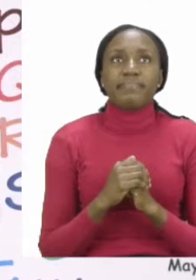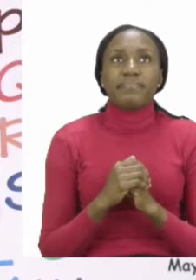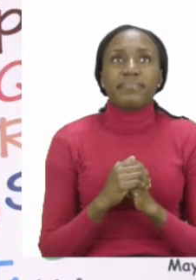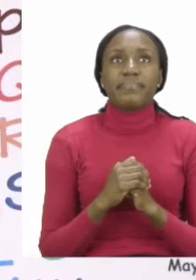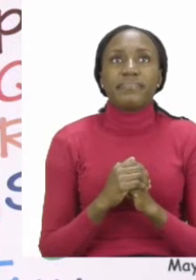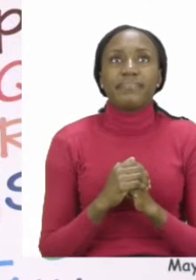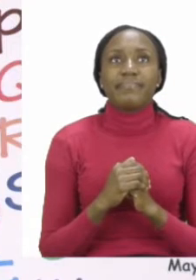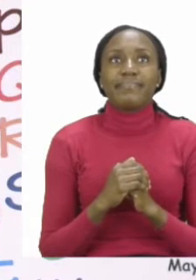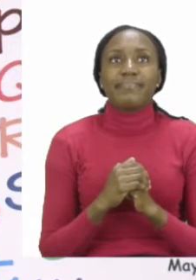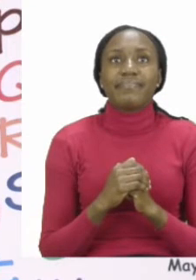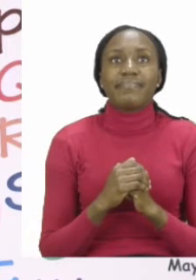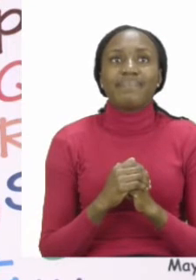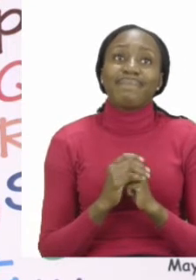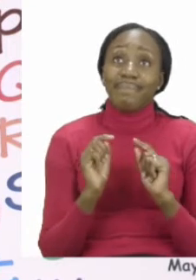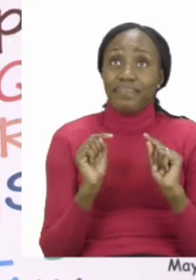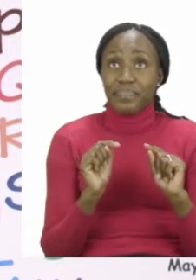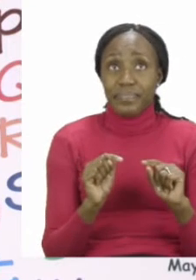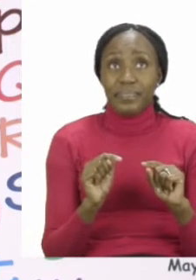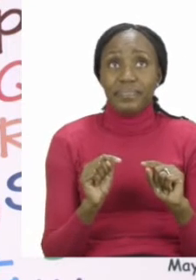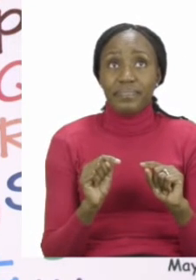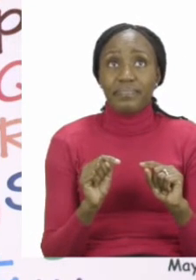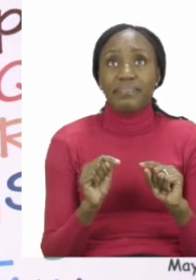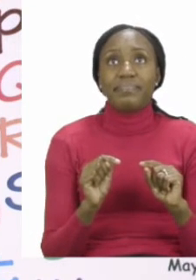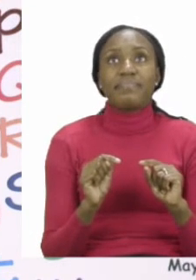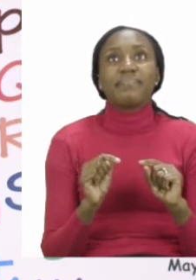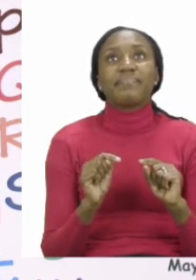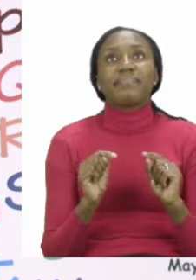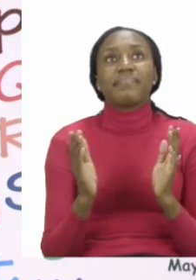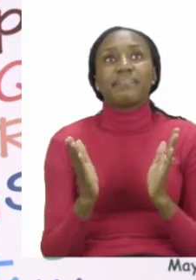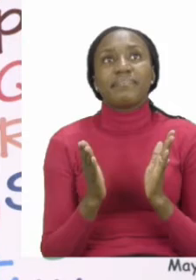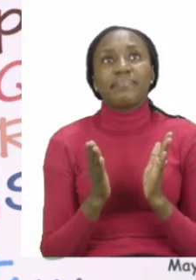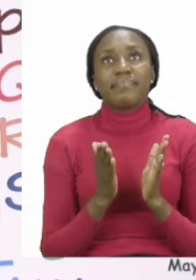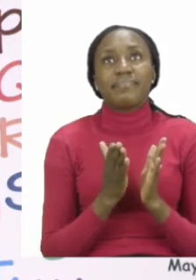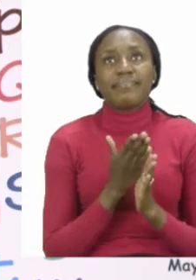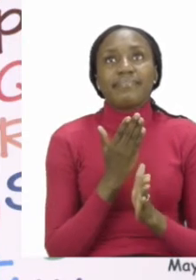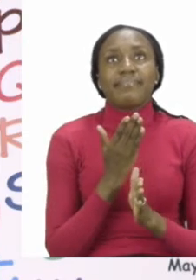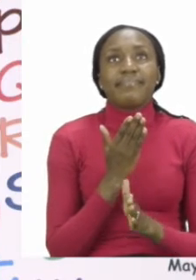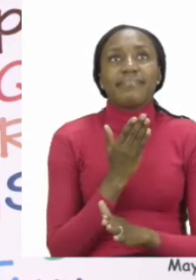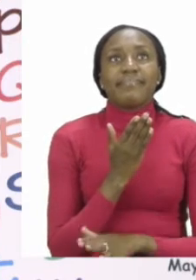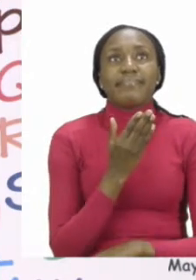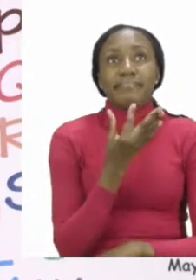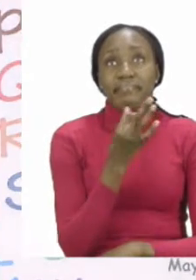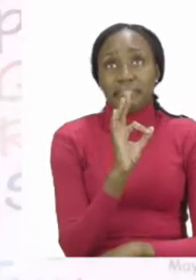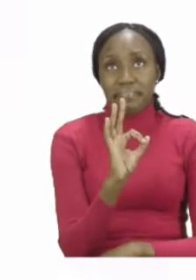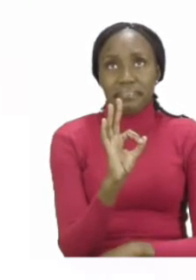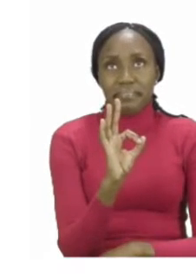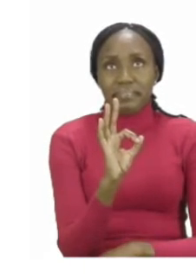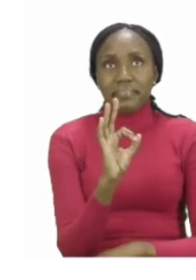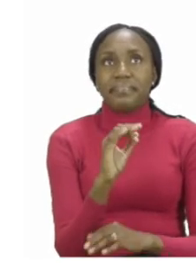For today's lesson, boys and girls, let's start by turning our booklets to page